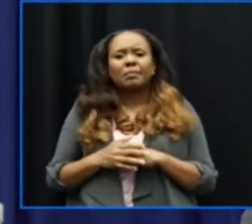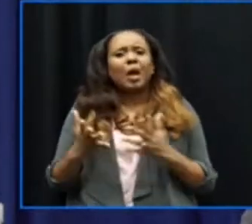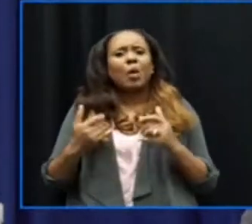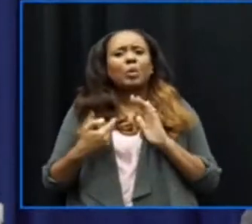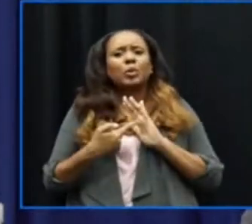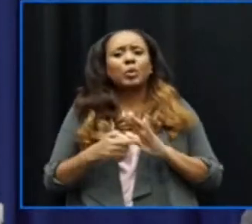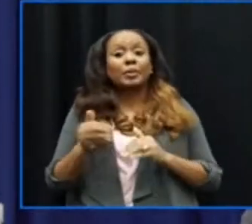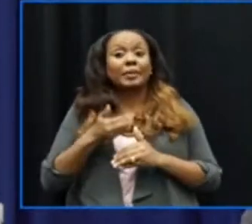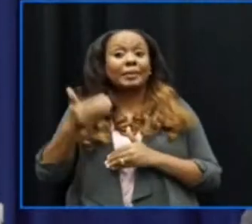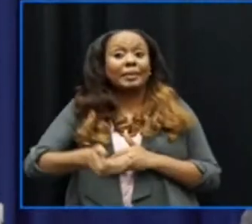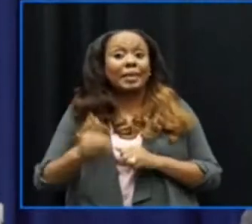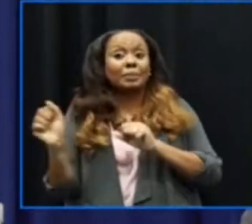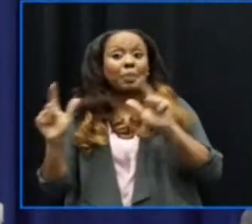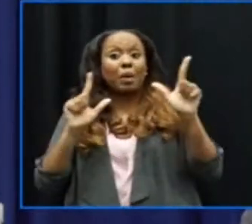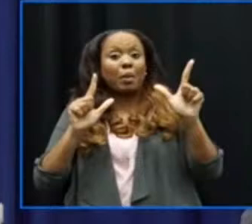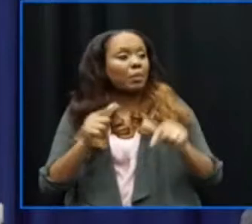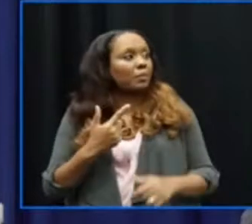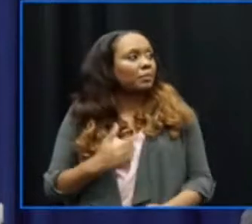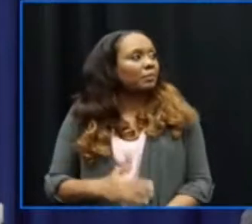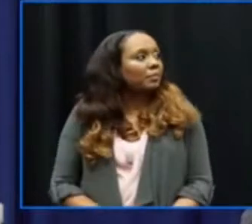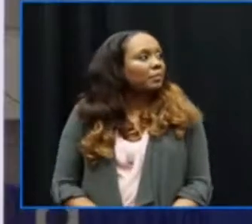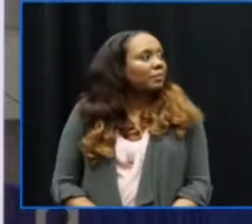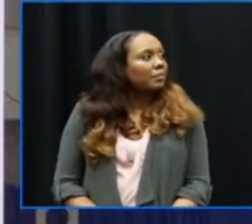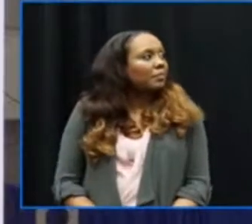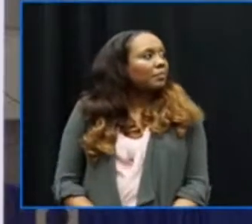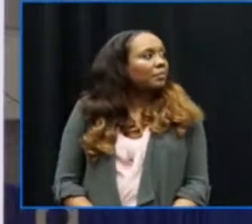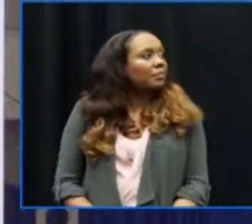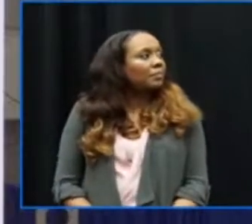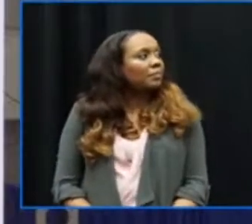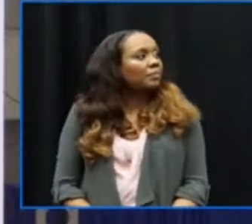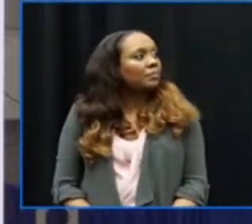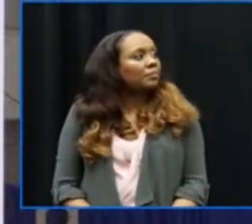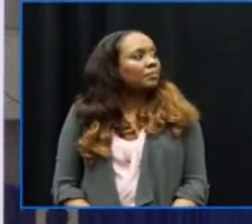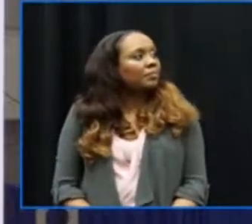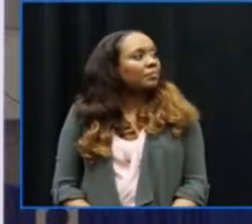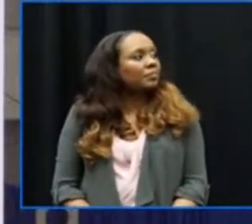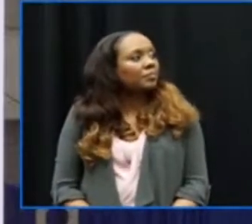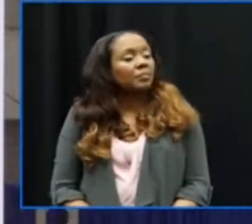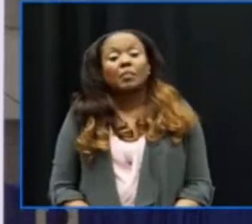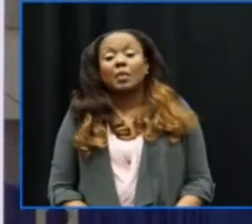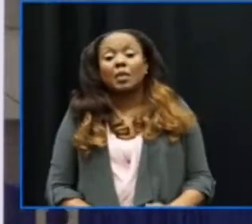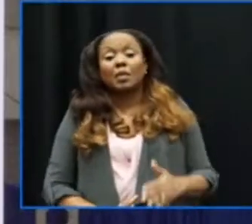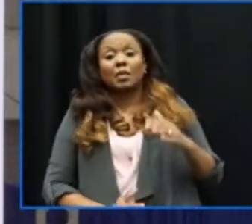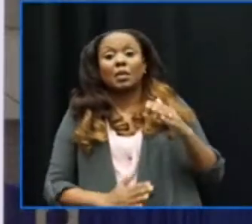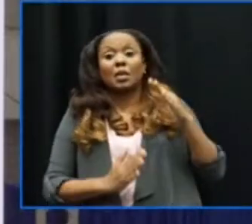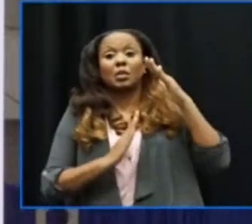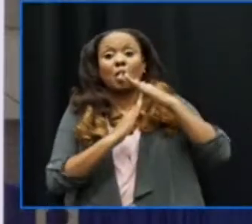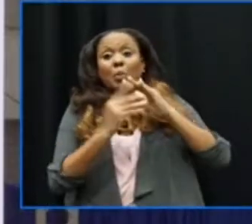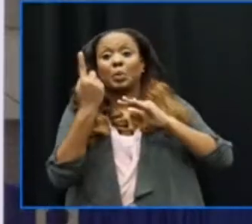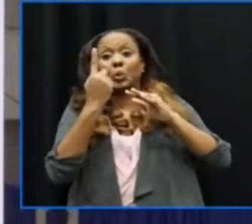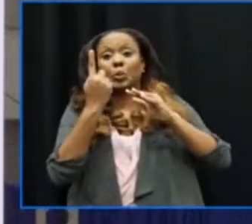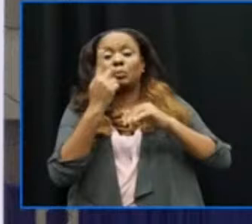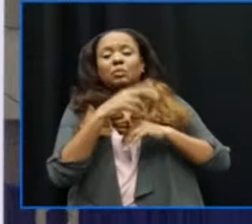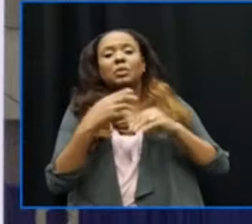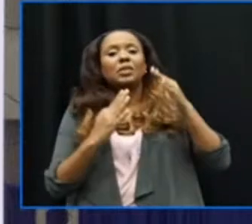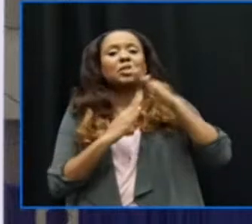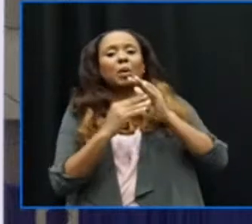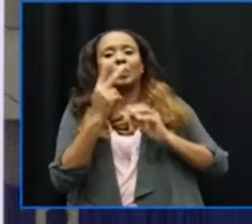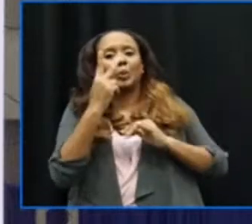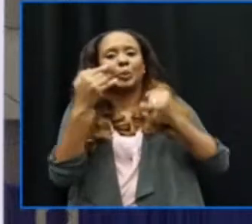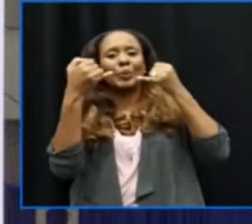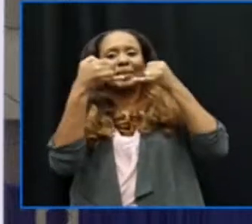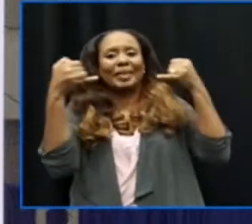slide, and this drives home the point even more. The top 2 lines show 2007 and